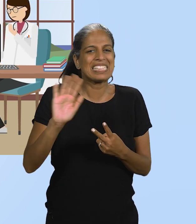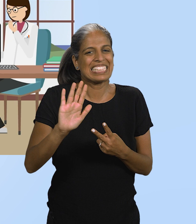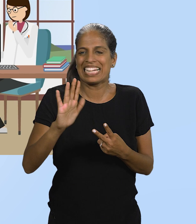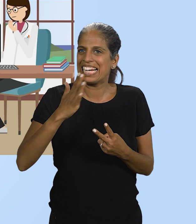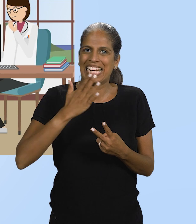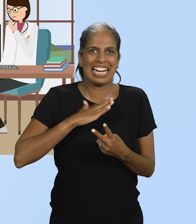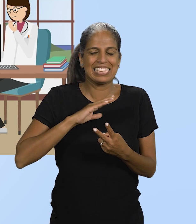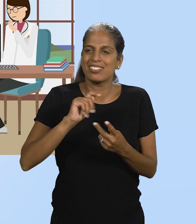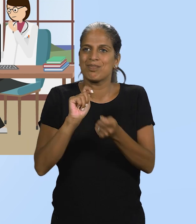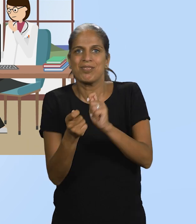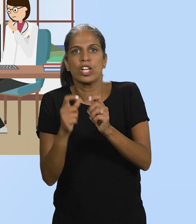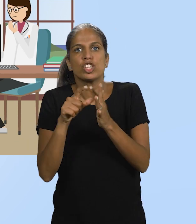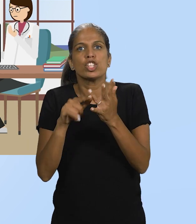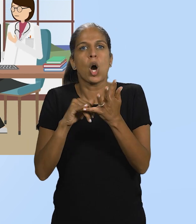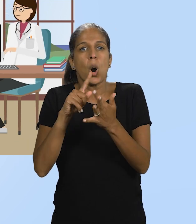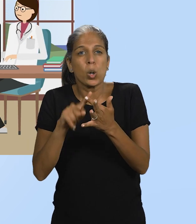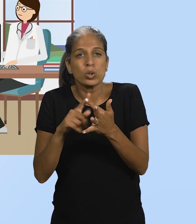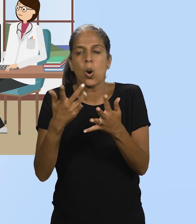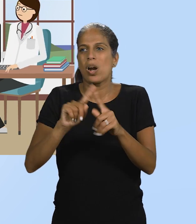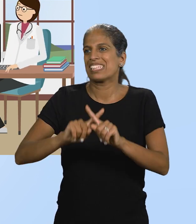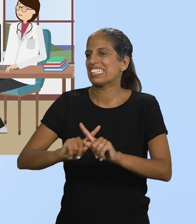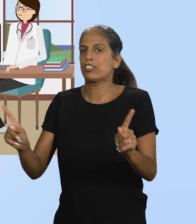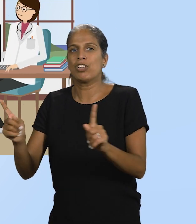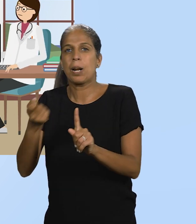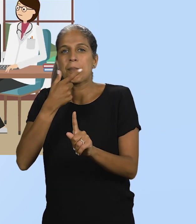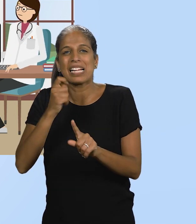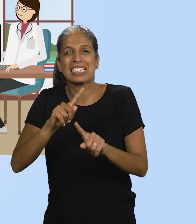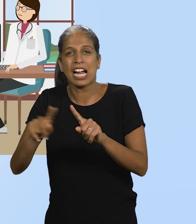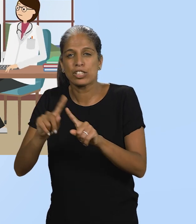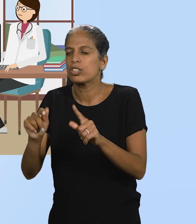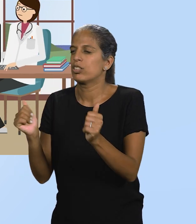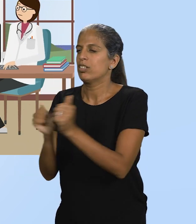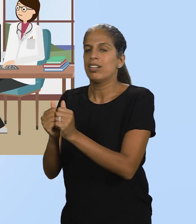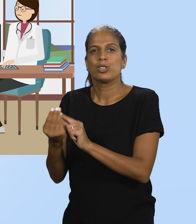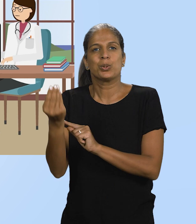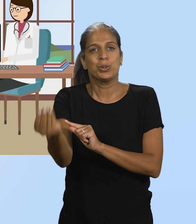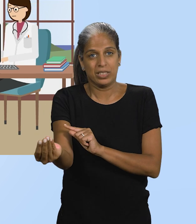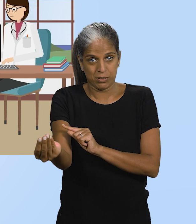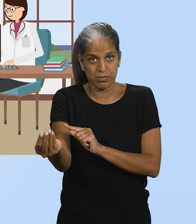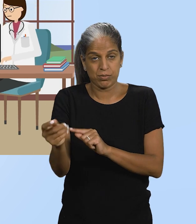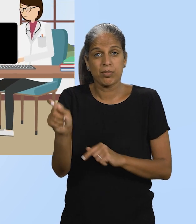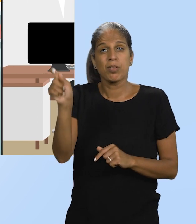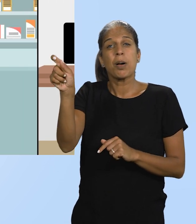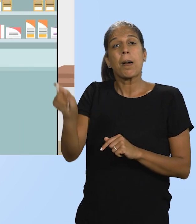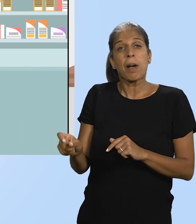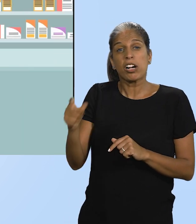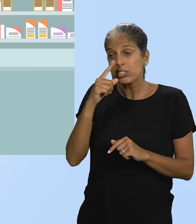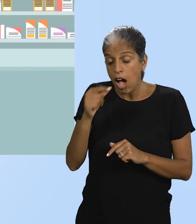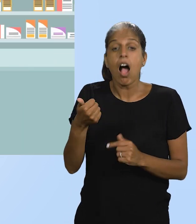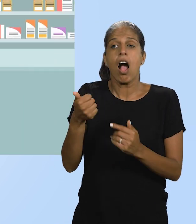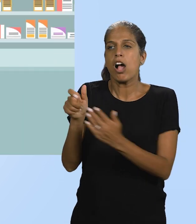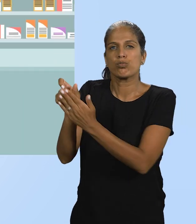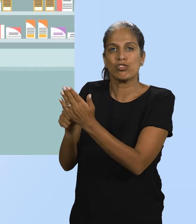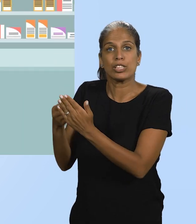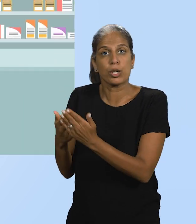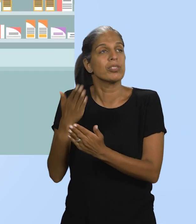In other people, the results may show that a higher or lower dose or a different medicine altogether may be more appropriate for them. The